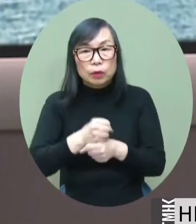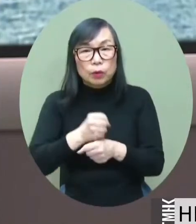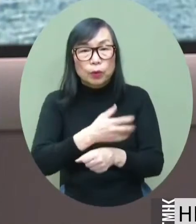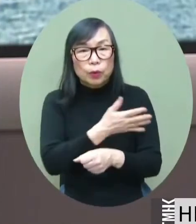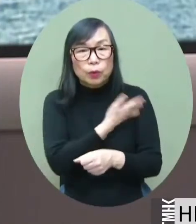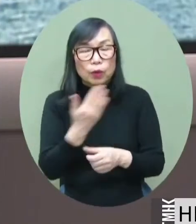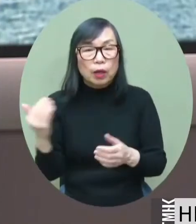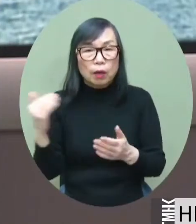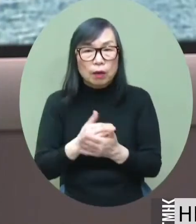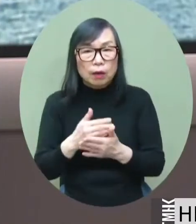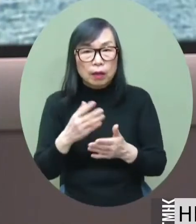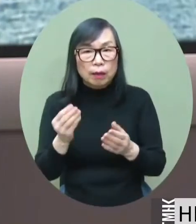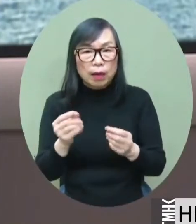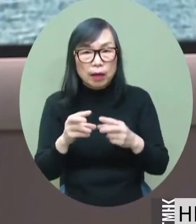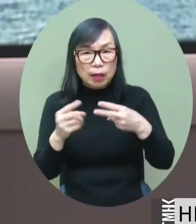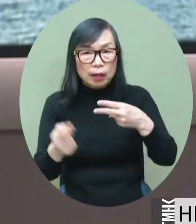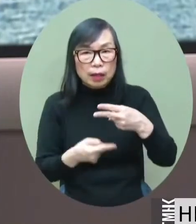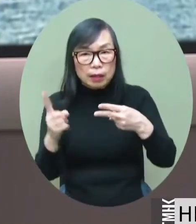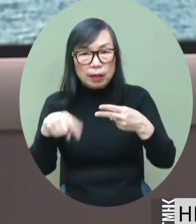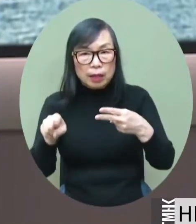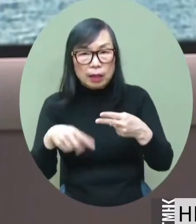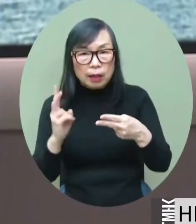close contacts. On HA staff,